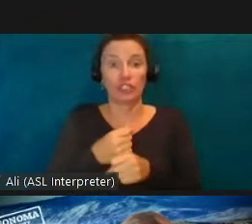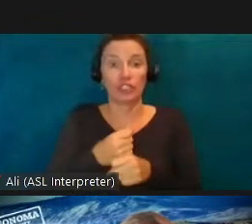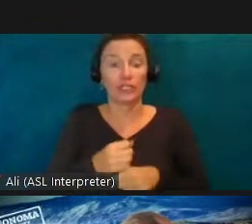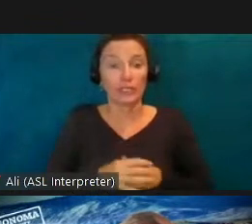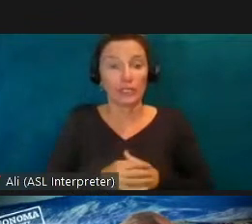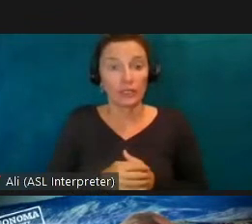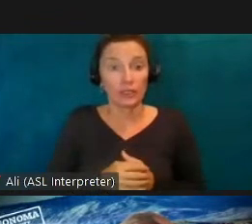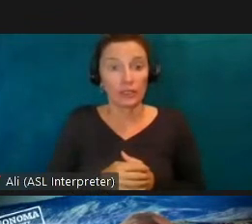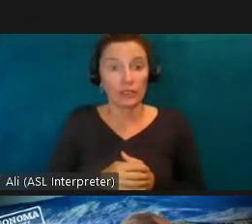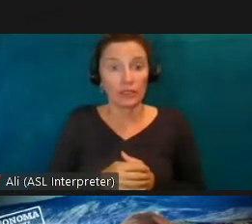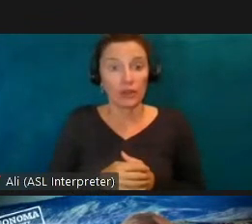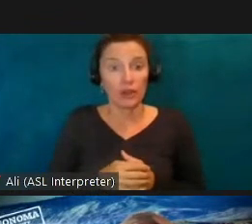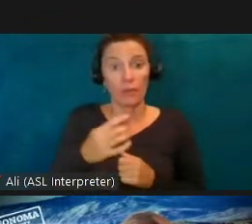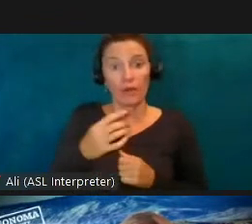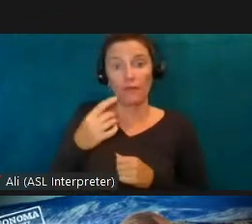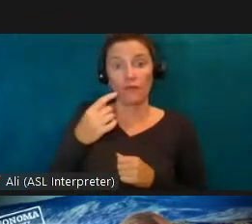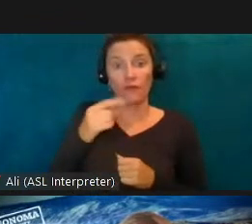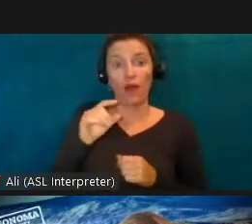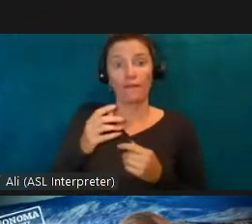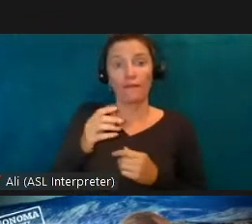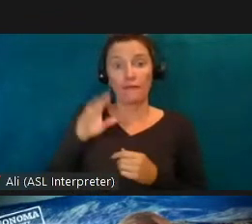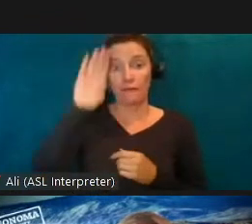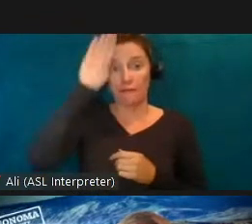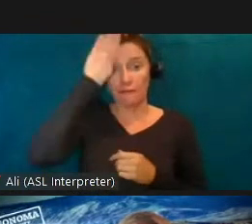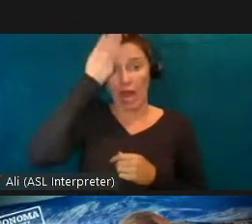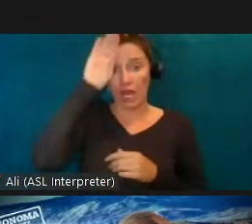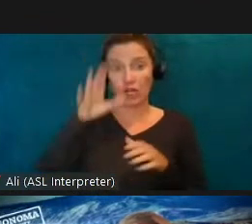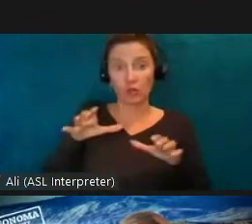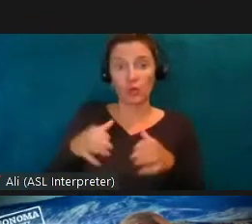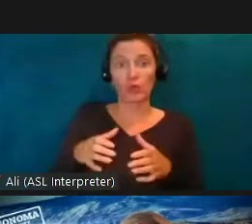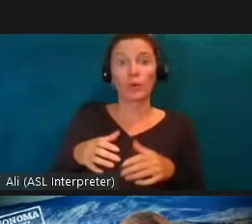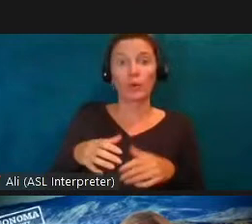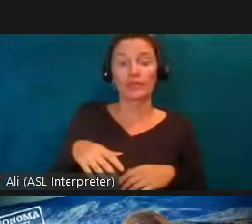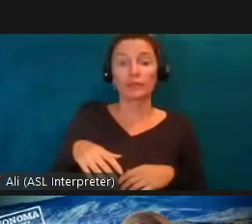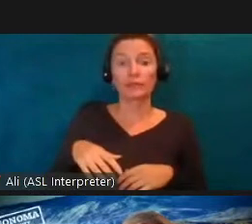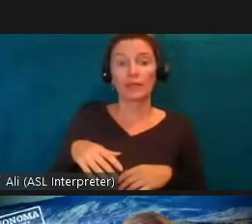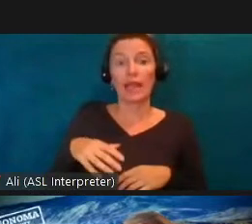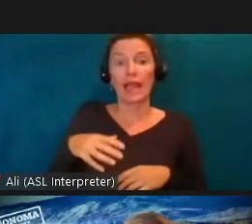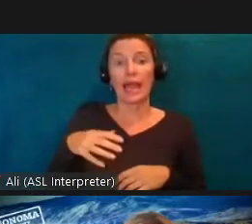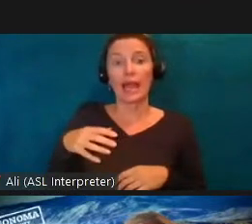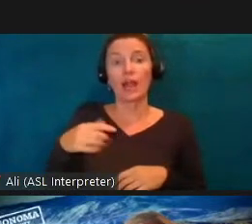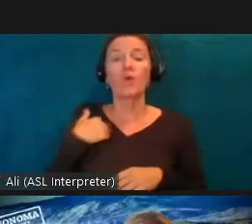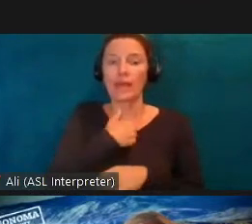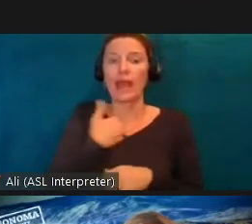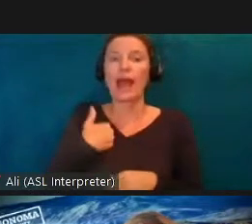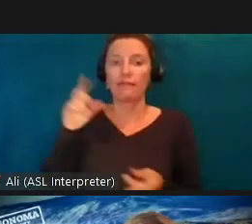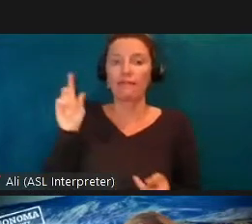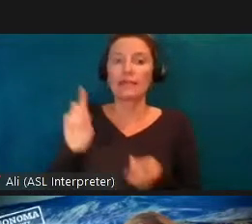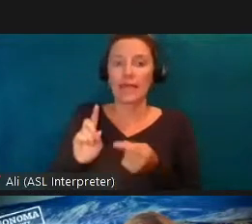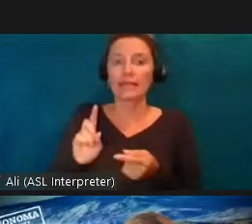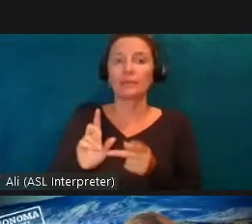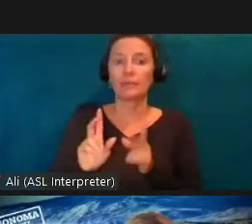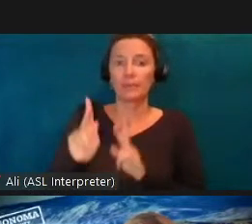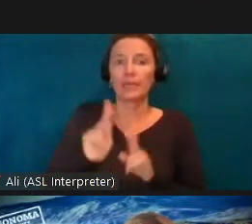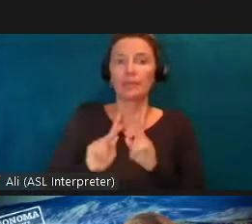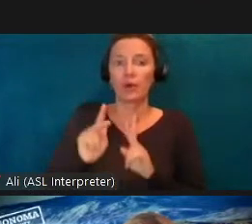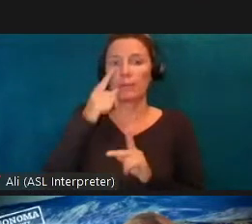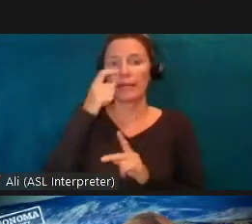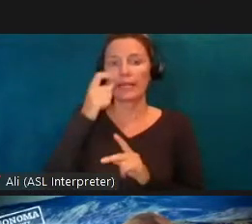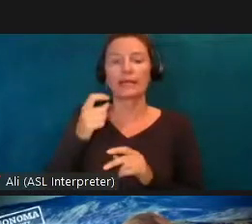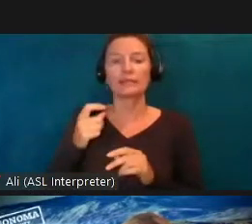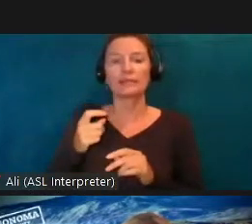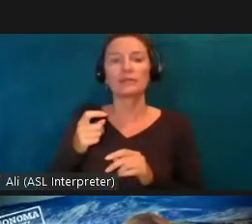far as the fire crew strength, you are correct. We have less numbers due to that.